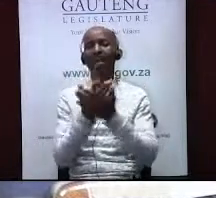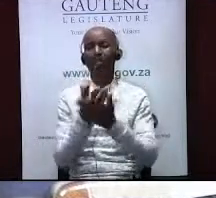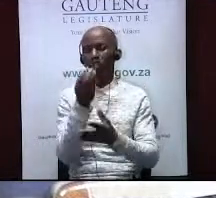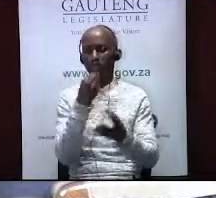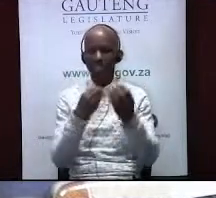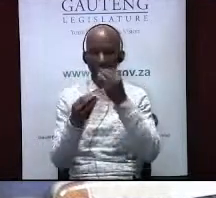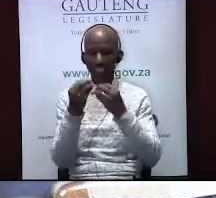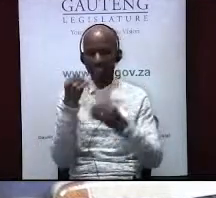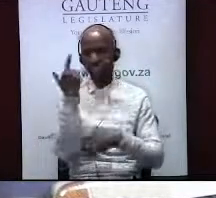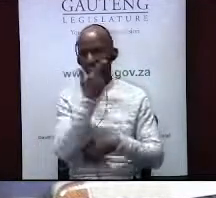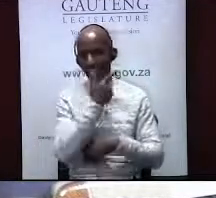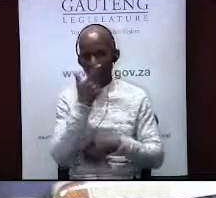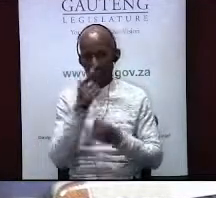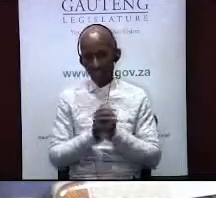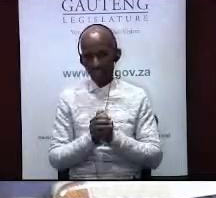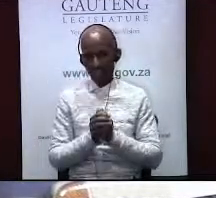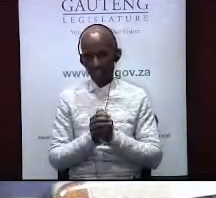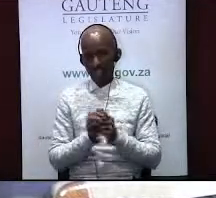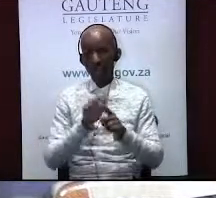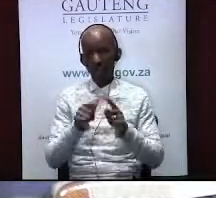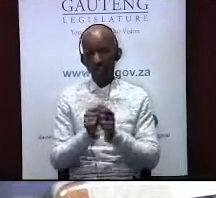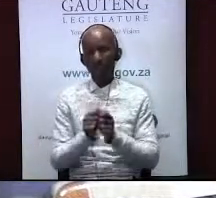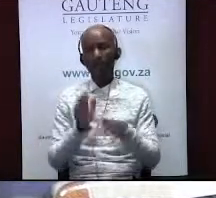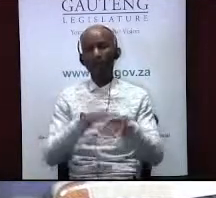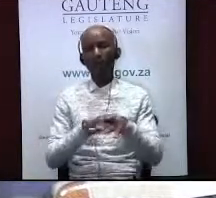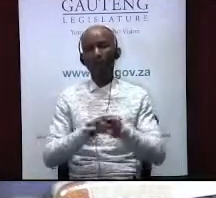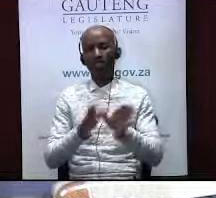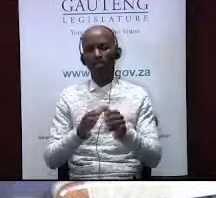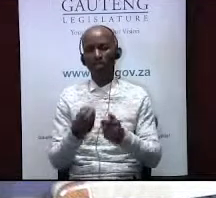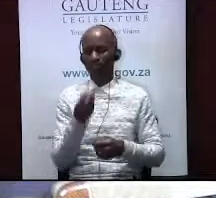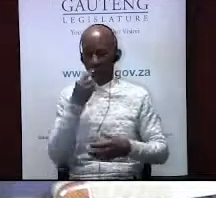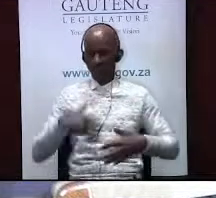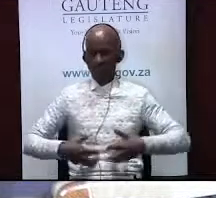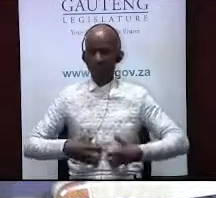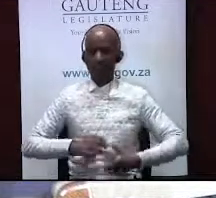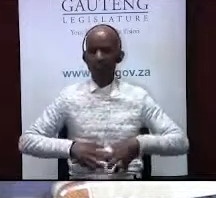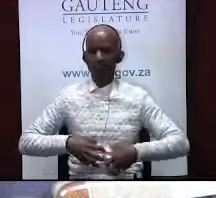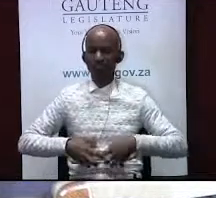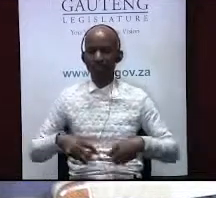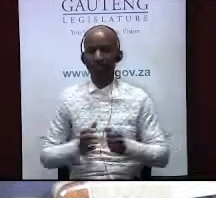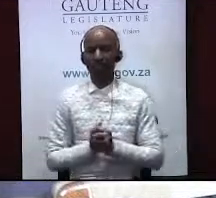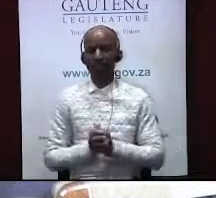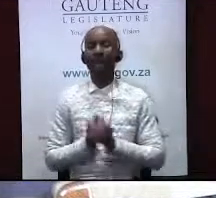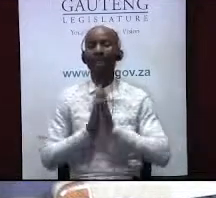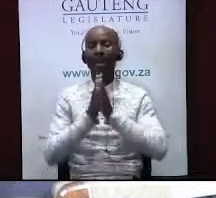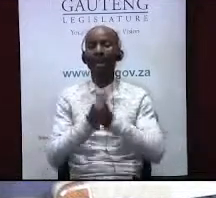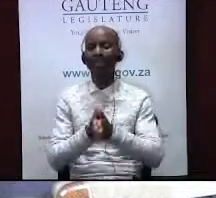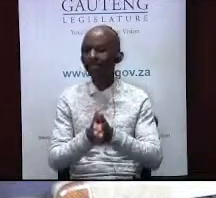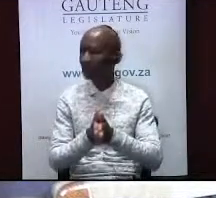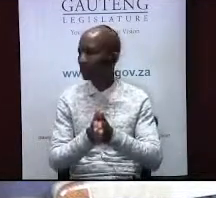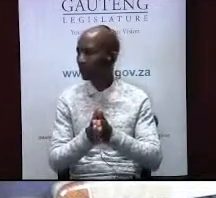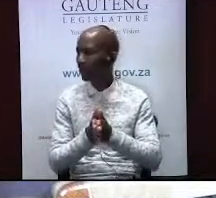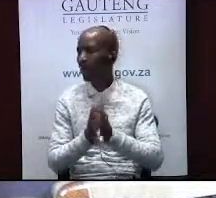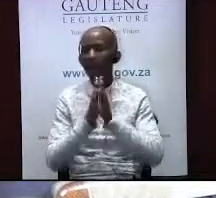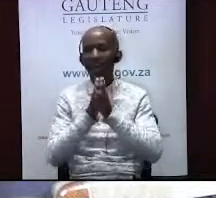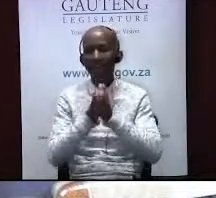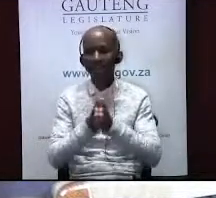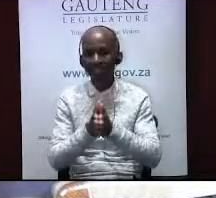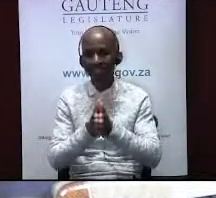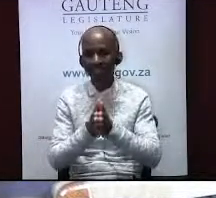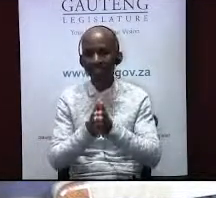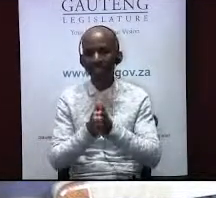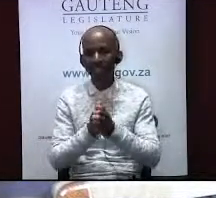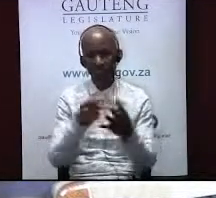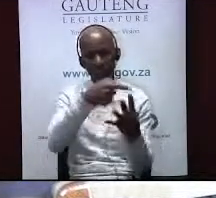eat to have our lunch so that it's cover overheated ya tlo re blaisa mala ke so ne ke tlo kopa